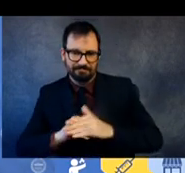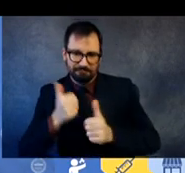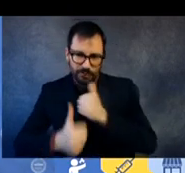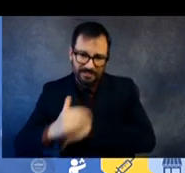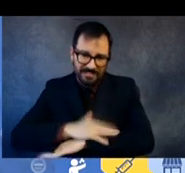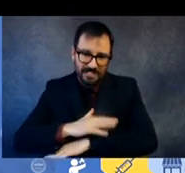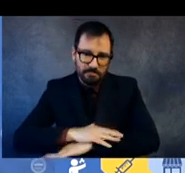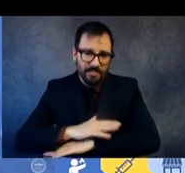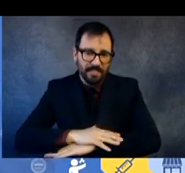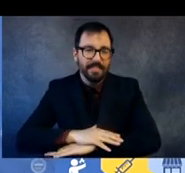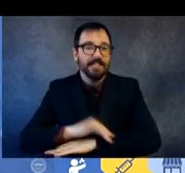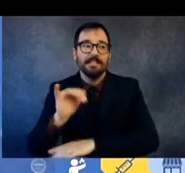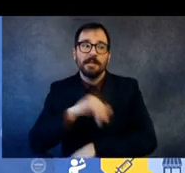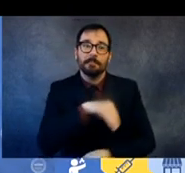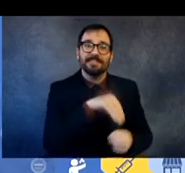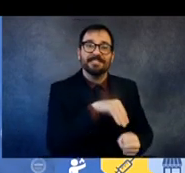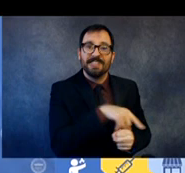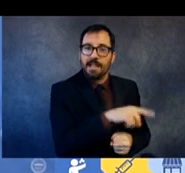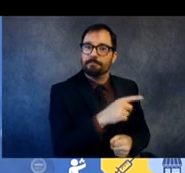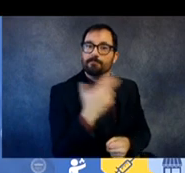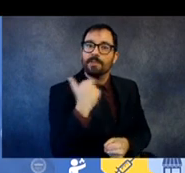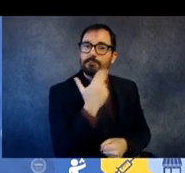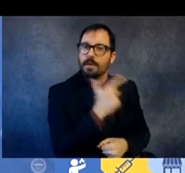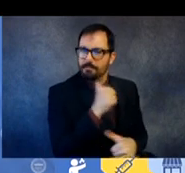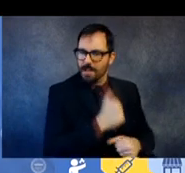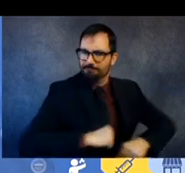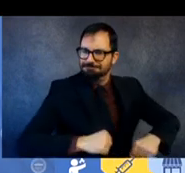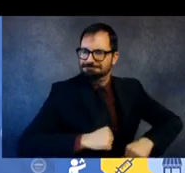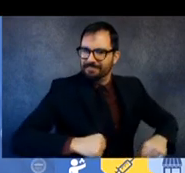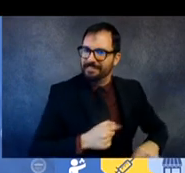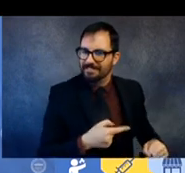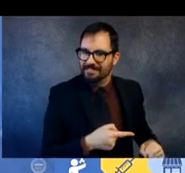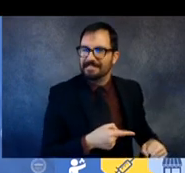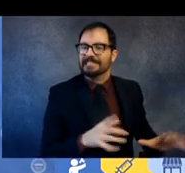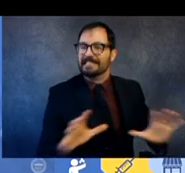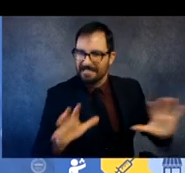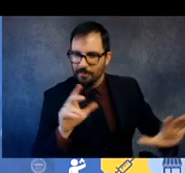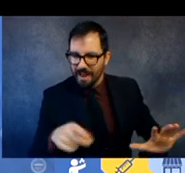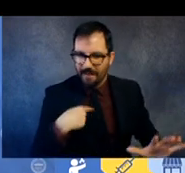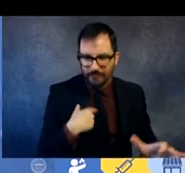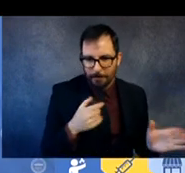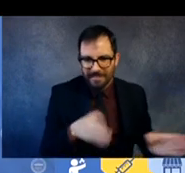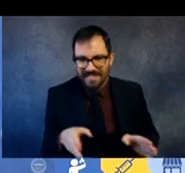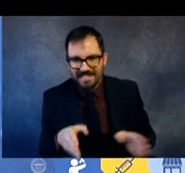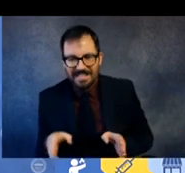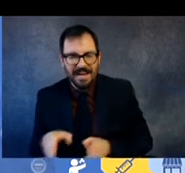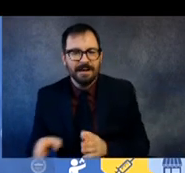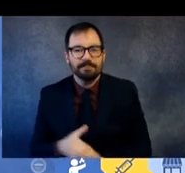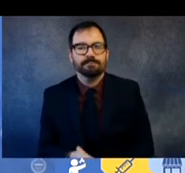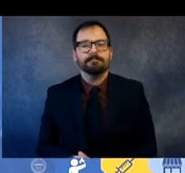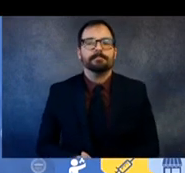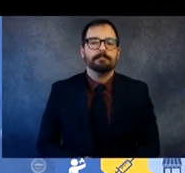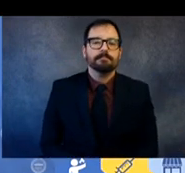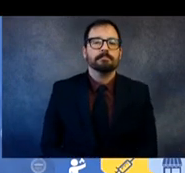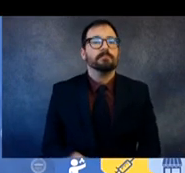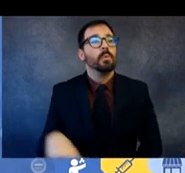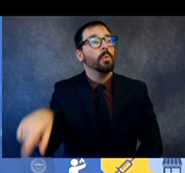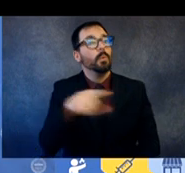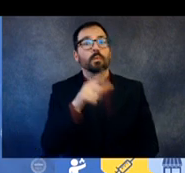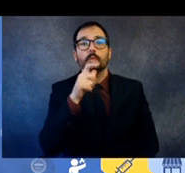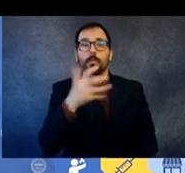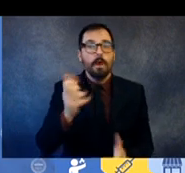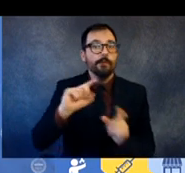And again, we're asking the restaurants and all the patrons that go to the north end to dinner, just remember, you're going to somebody's